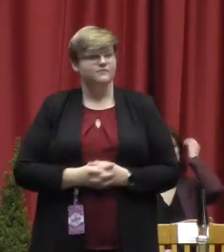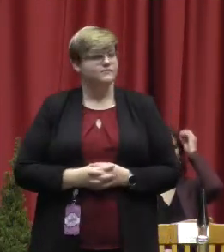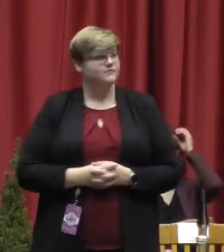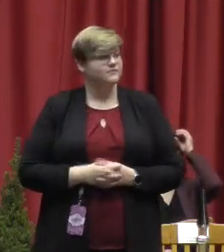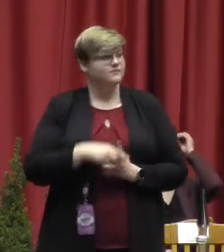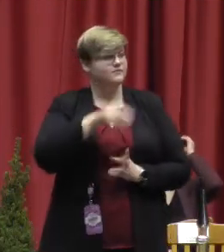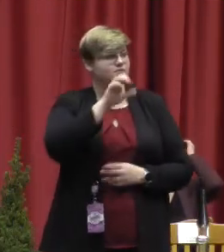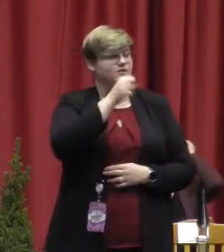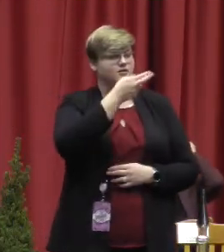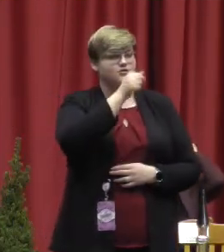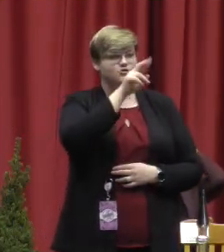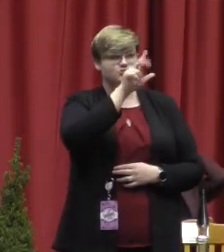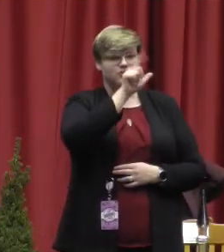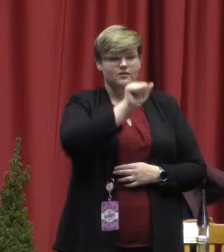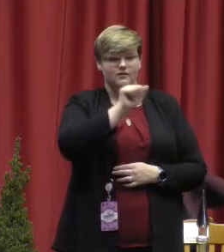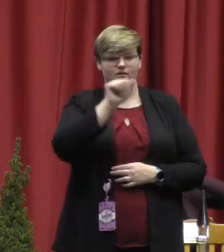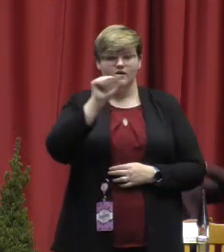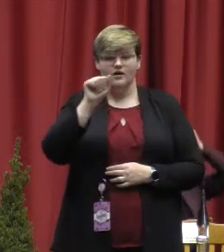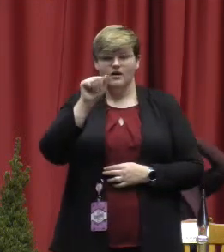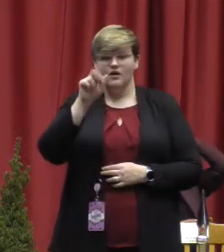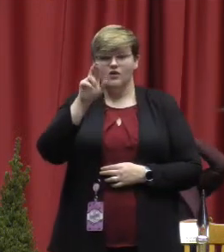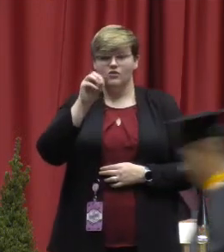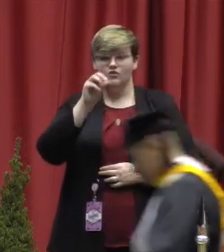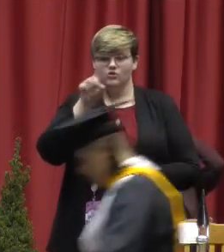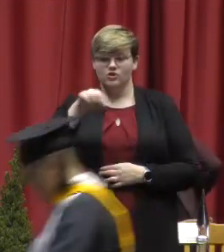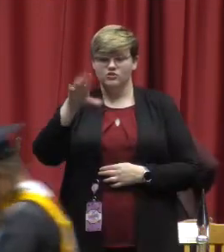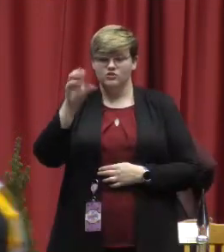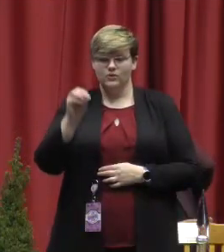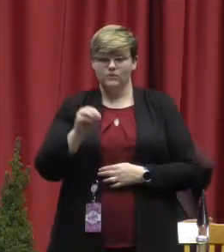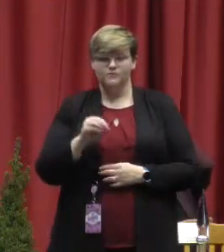Sharla Orozco.